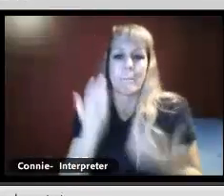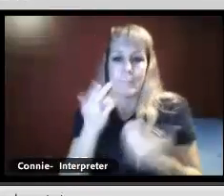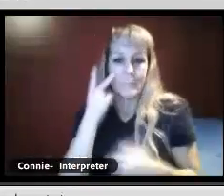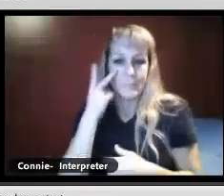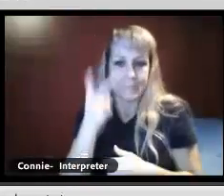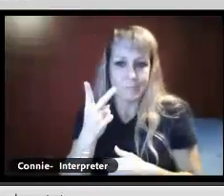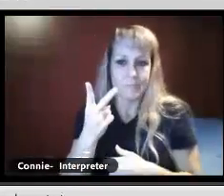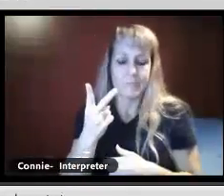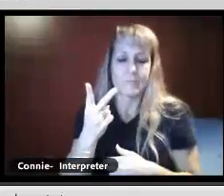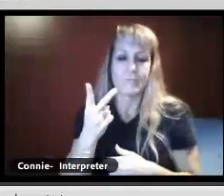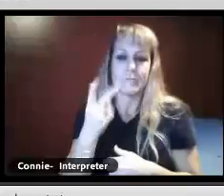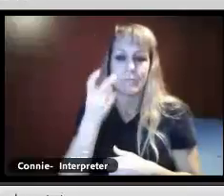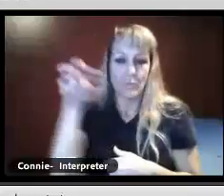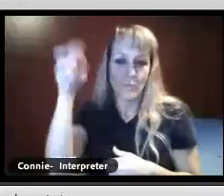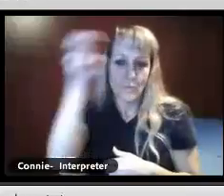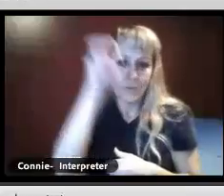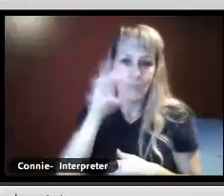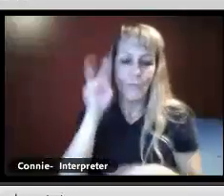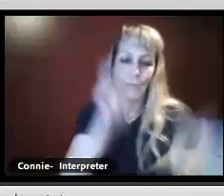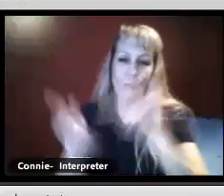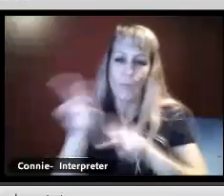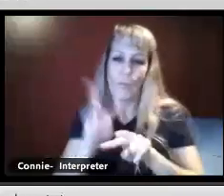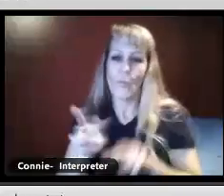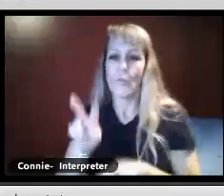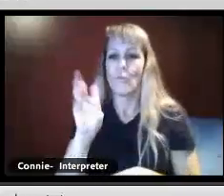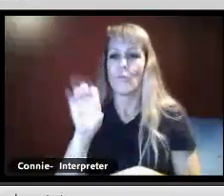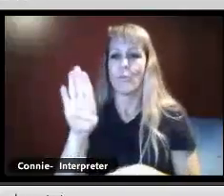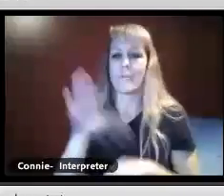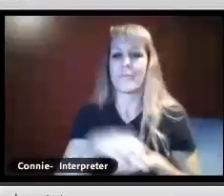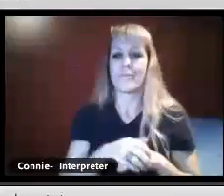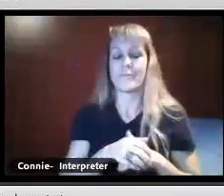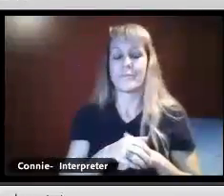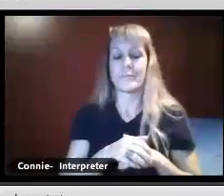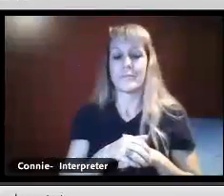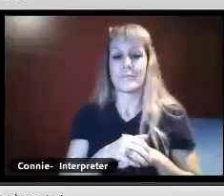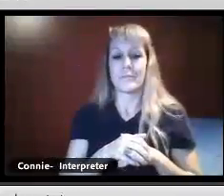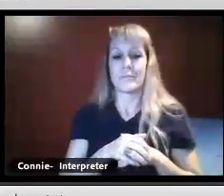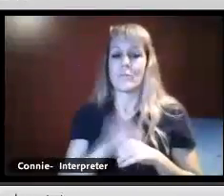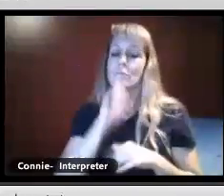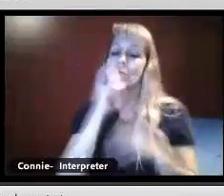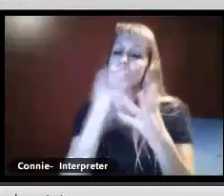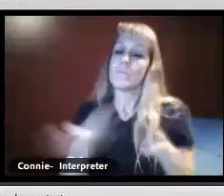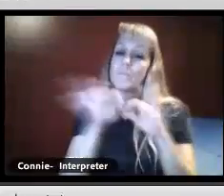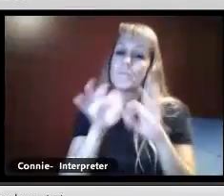your travels through the web, is that very importantly,